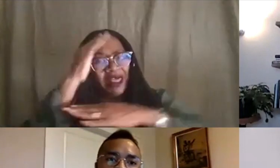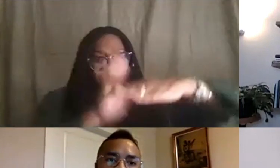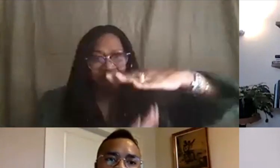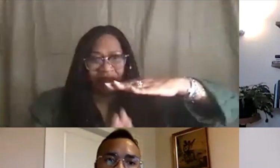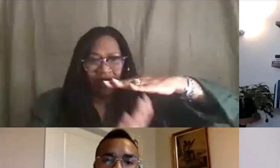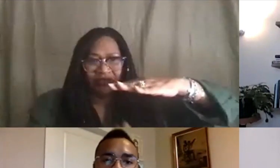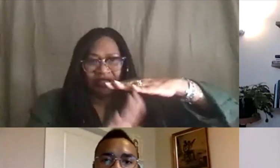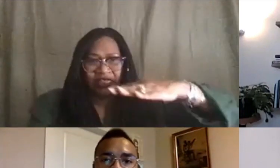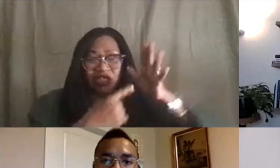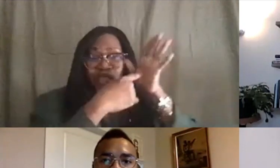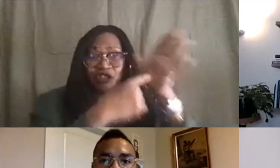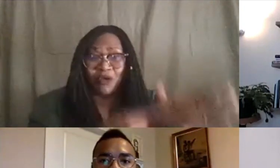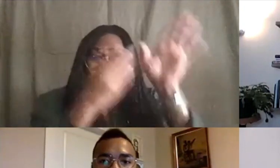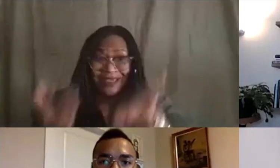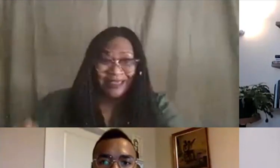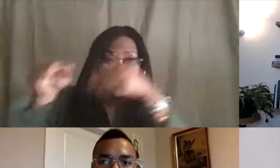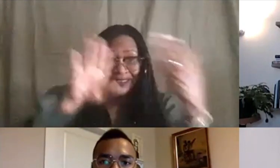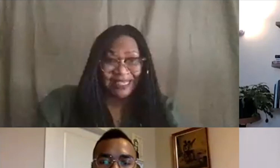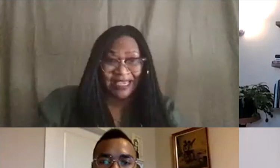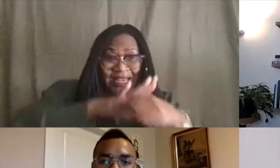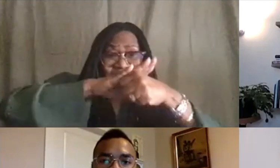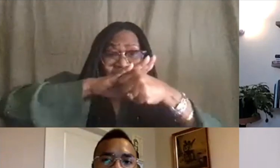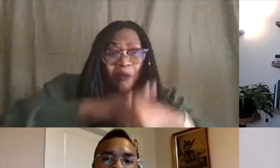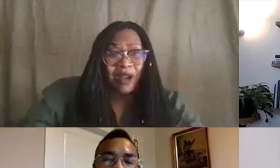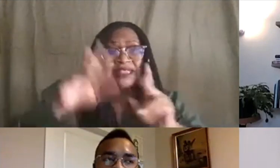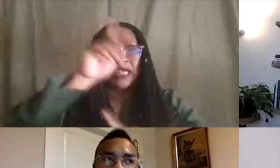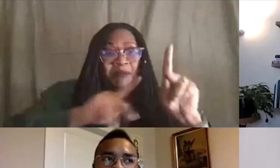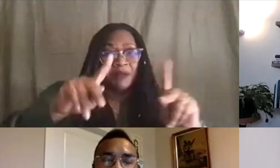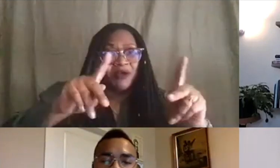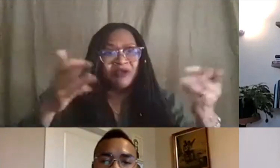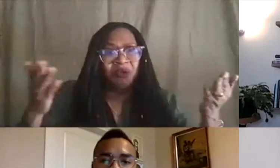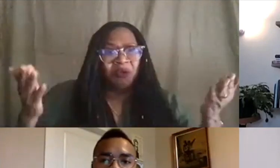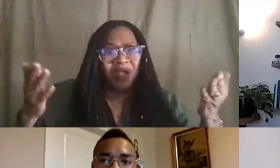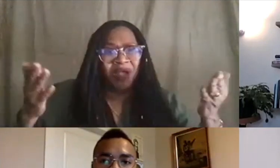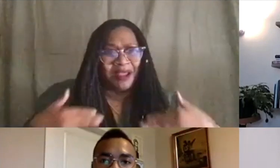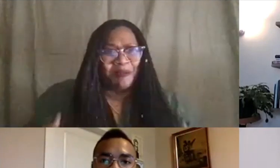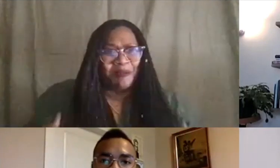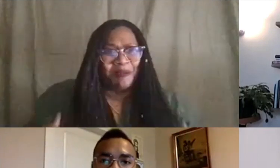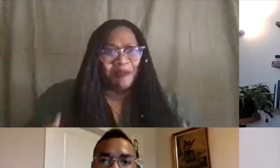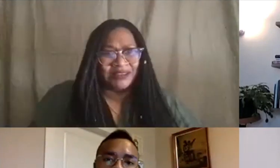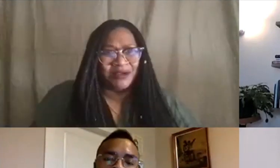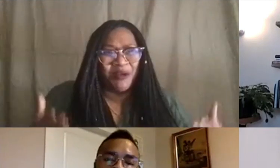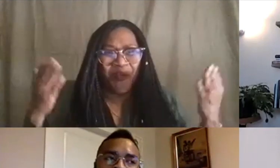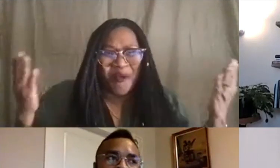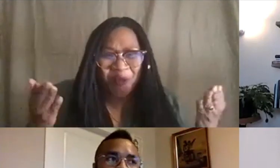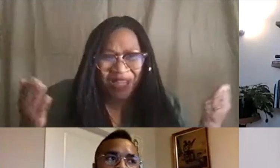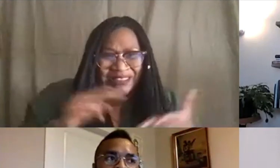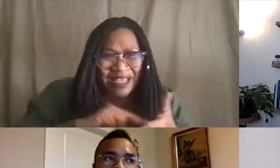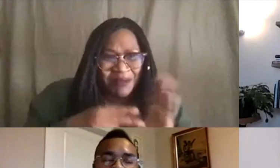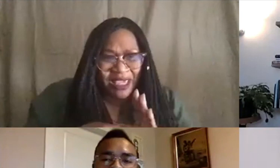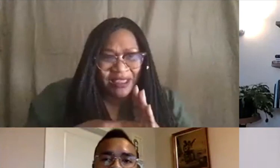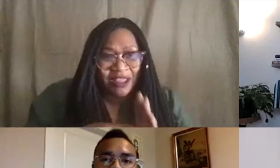displaying dead and oppressed people's bodies has been to the US project. And from the